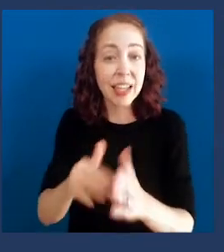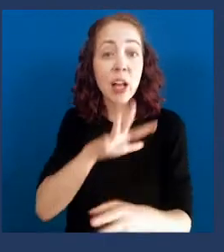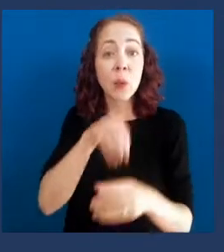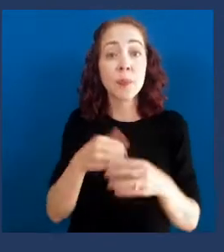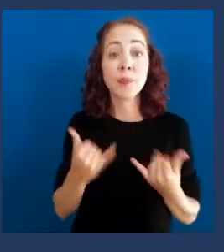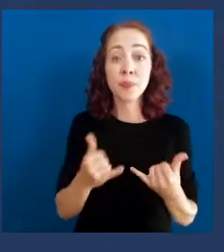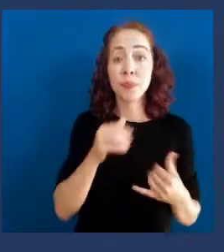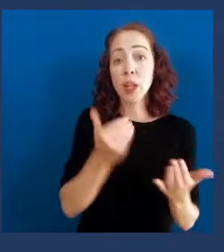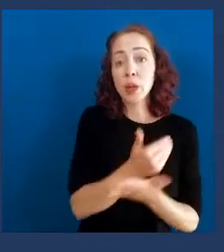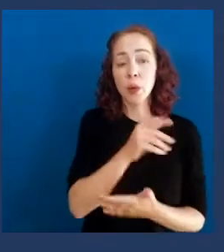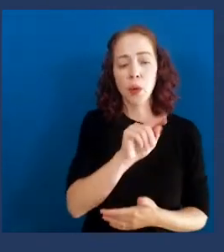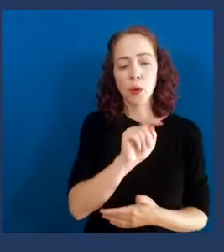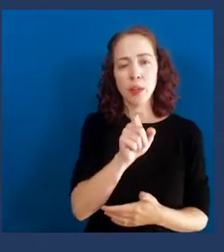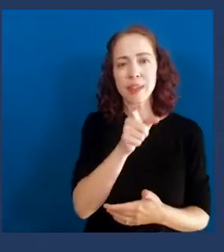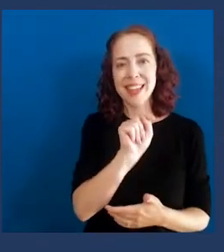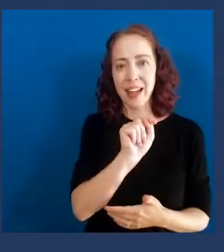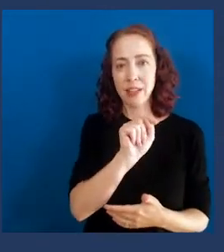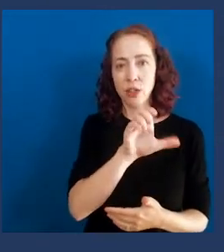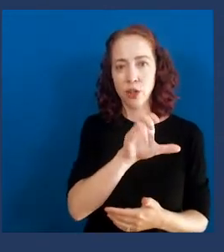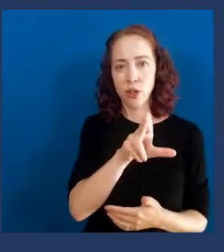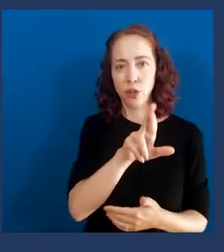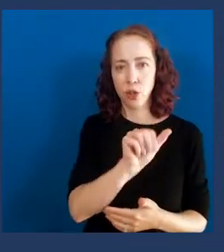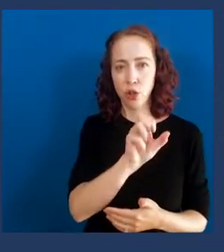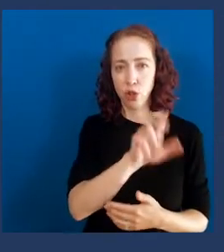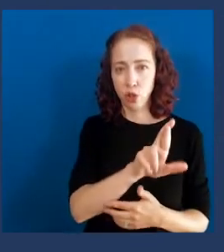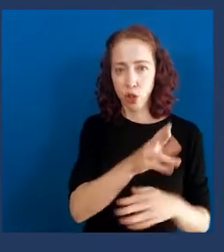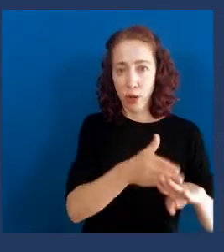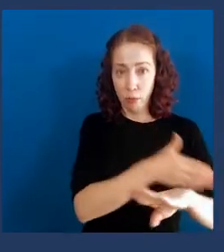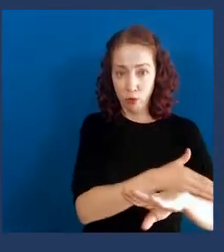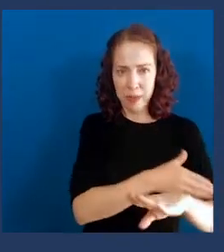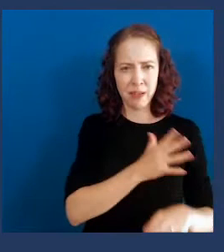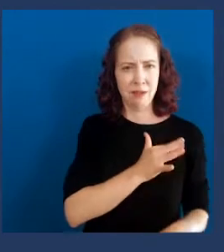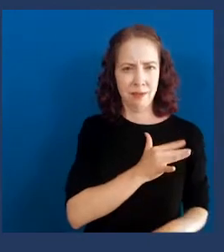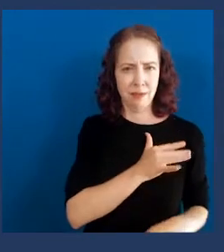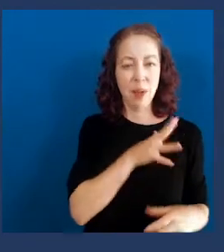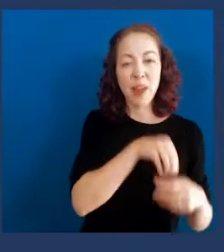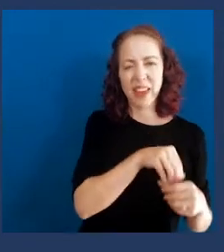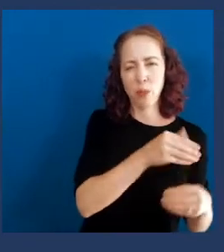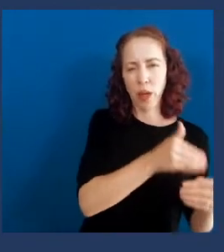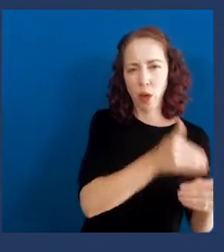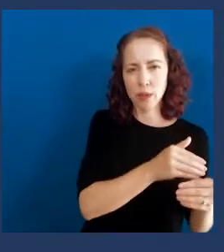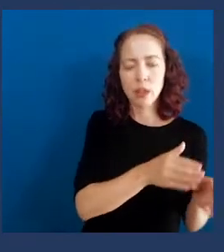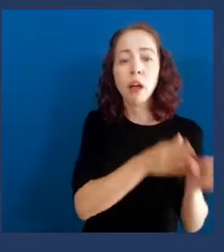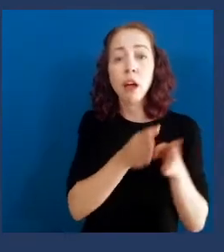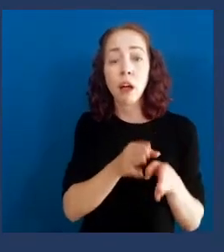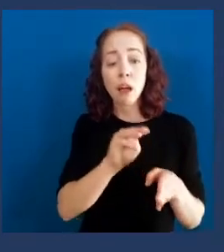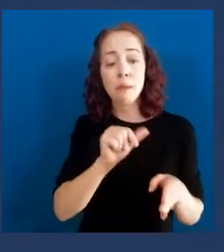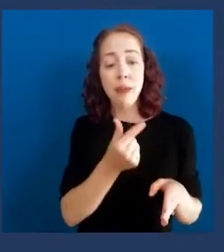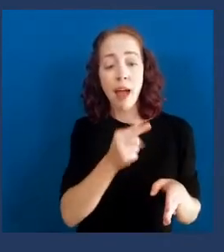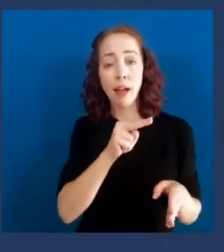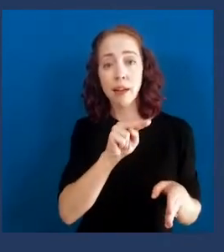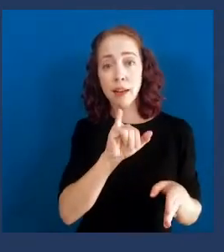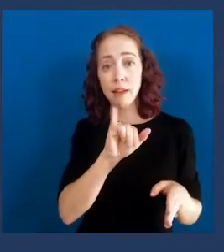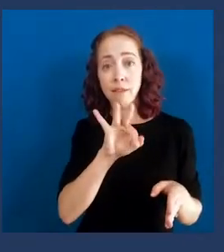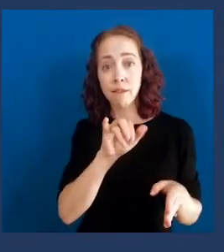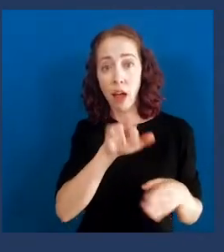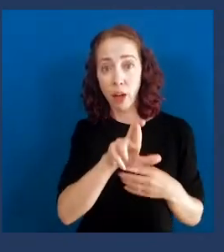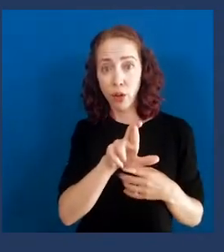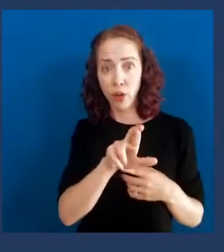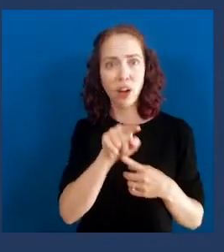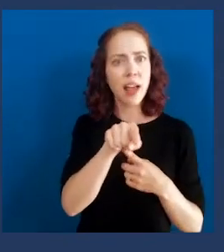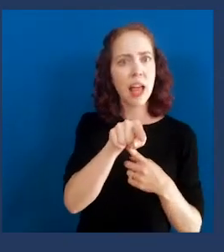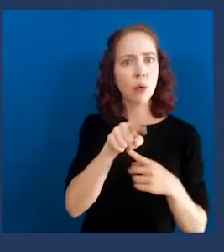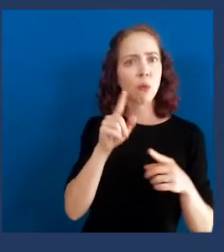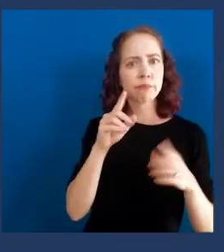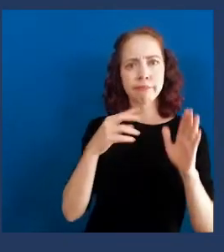including we have new text cursor improvements within Windows. They're super cool. Magnifier comes to life, having to read text out loud to